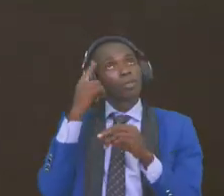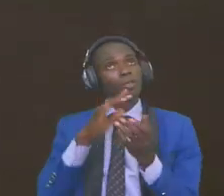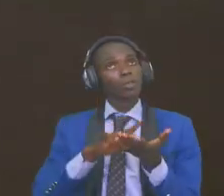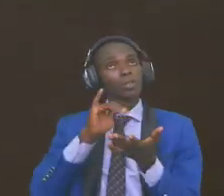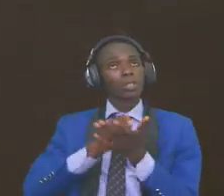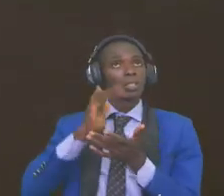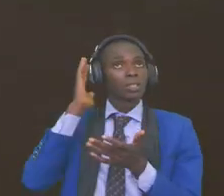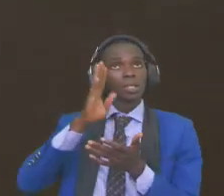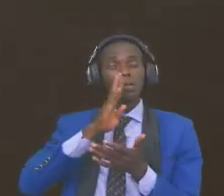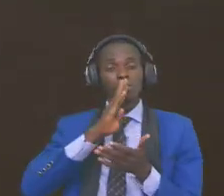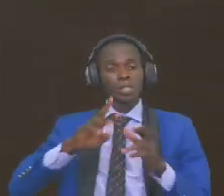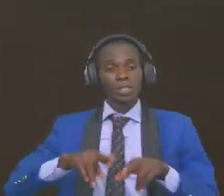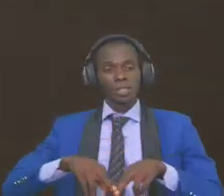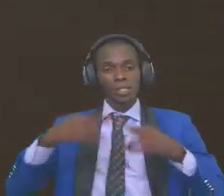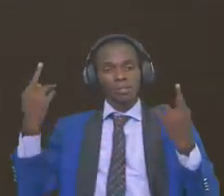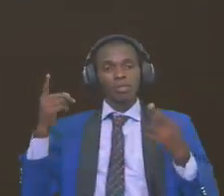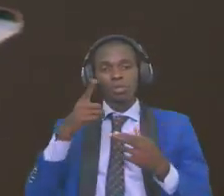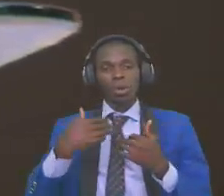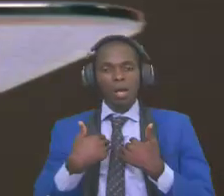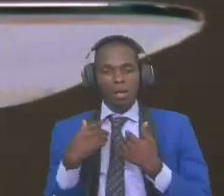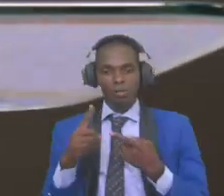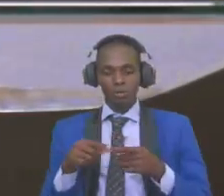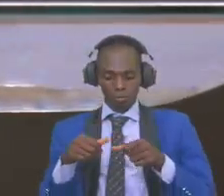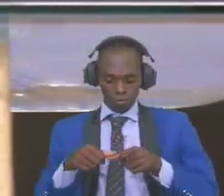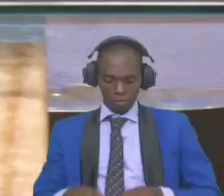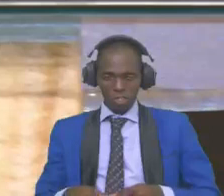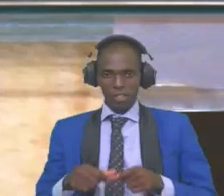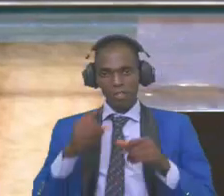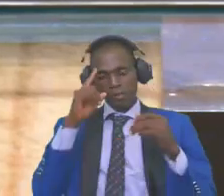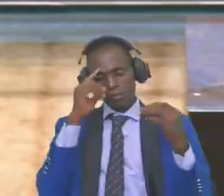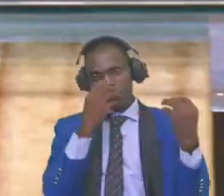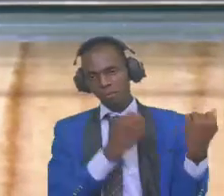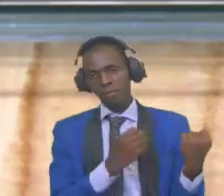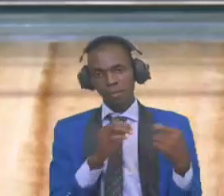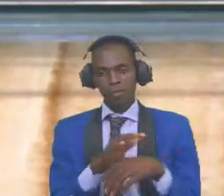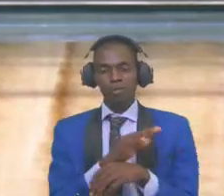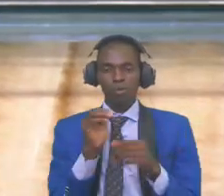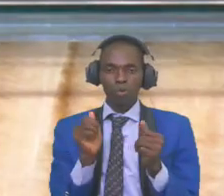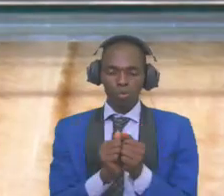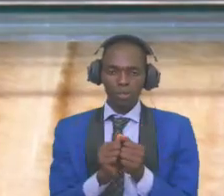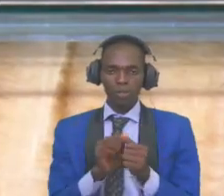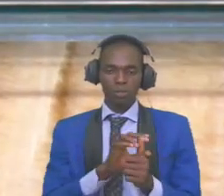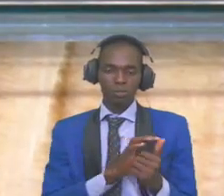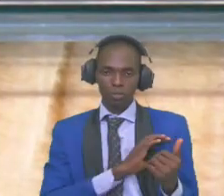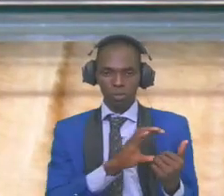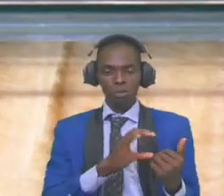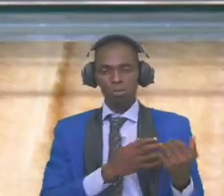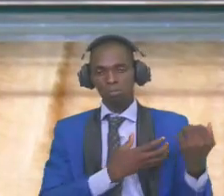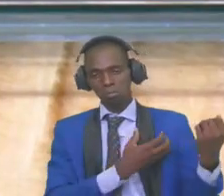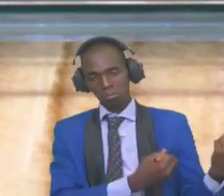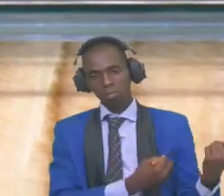be revealed. You have to stay faithful with fortitude. Number